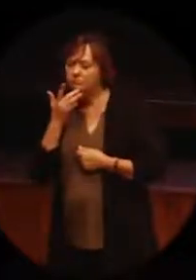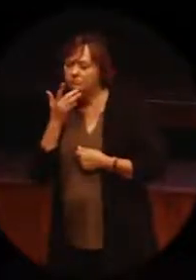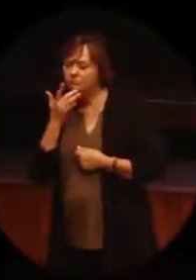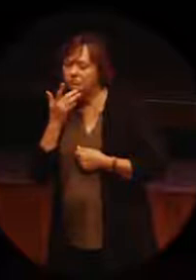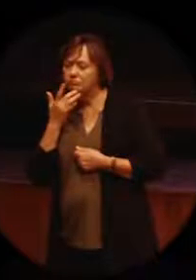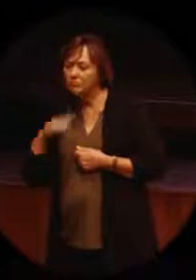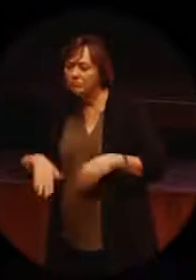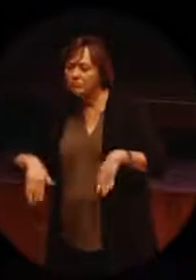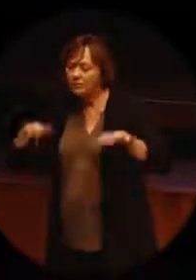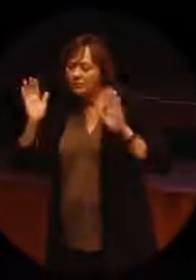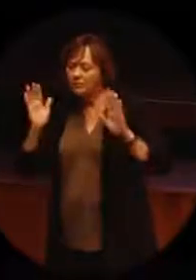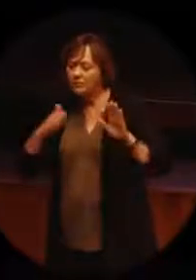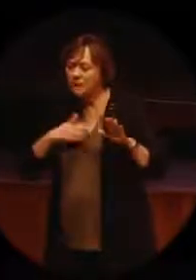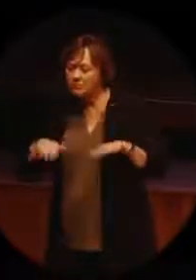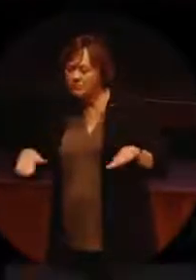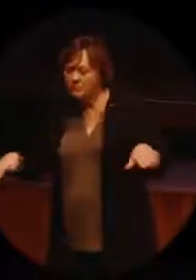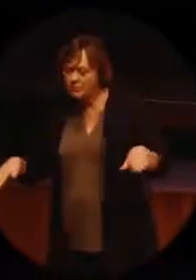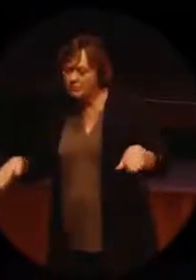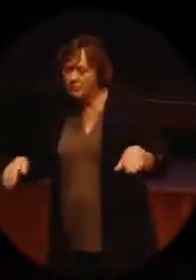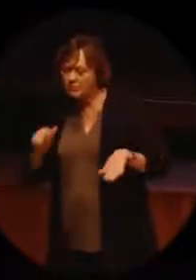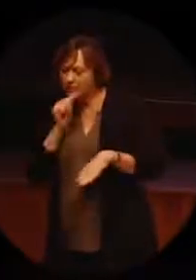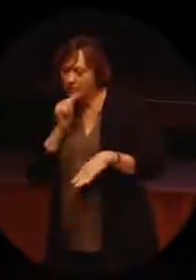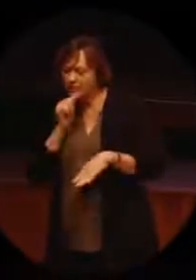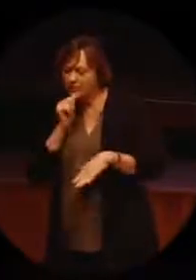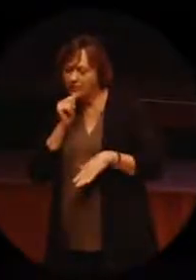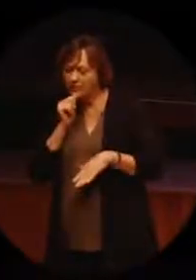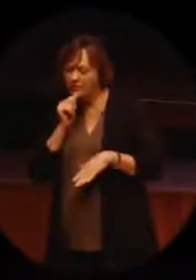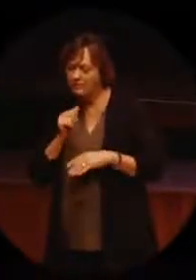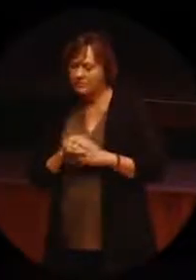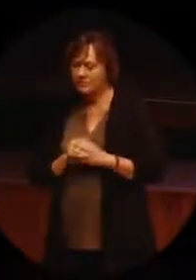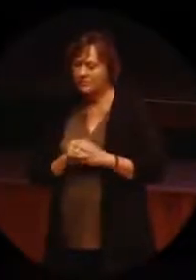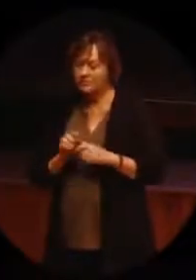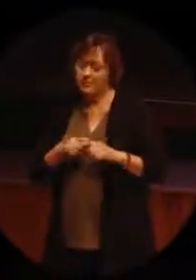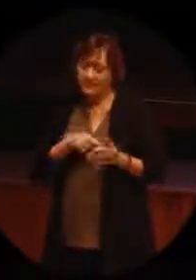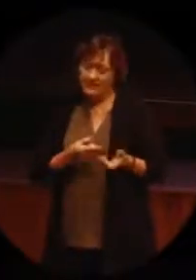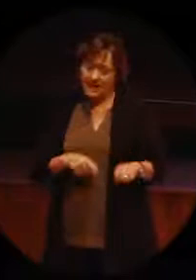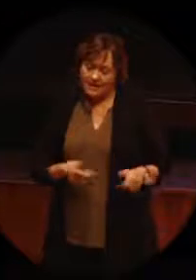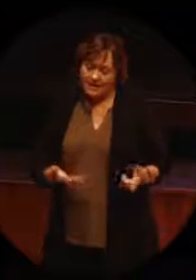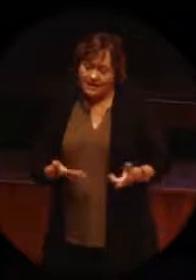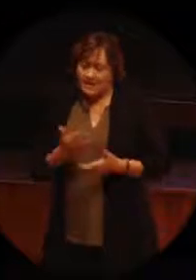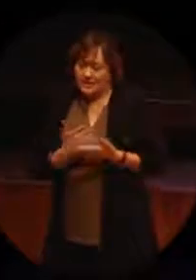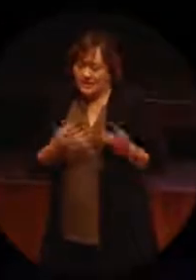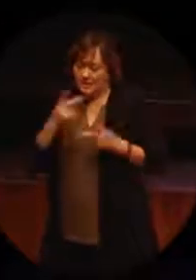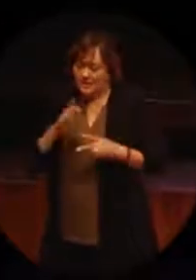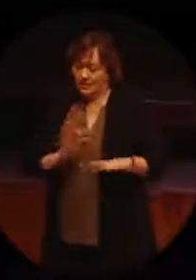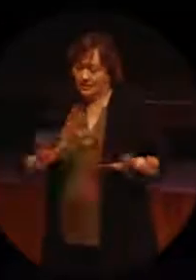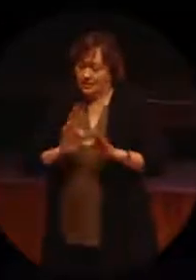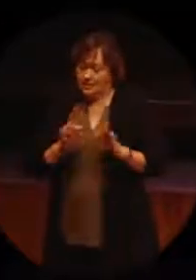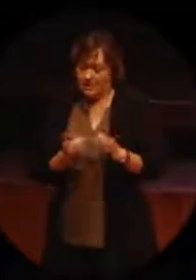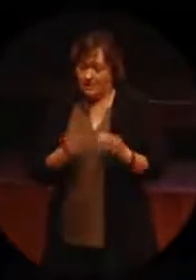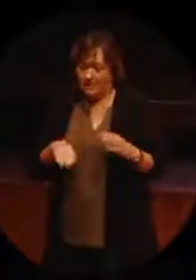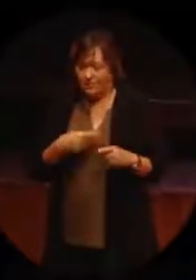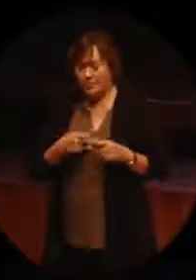be anonymous, raising my children obscurely, but this happened. Now, some